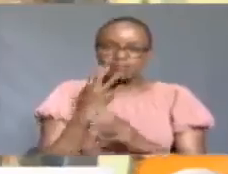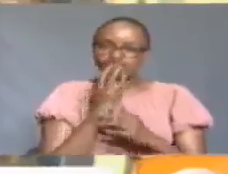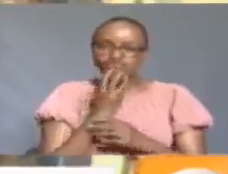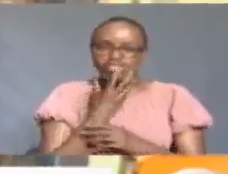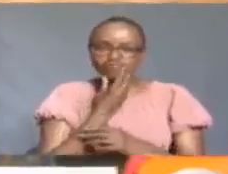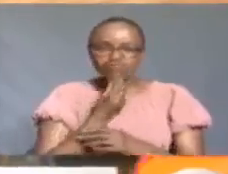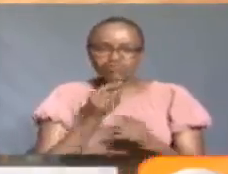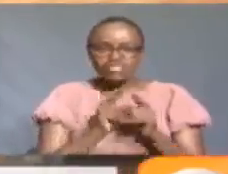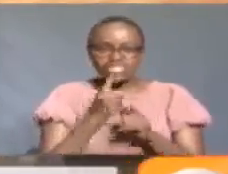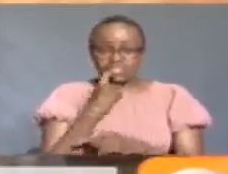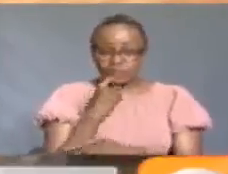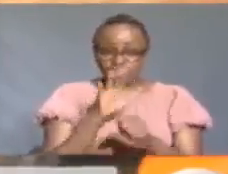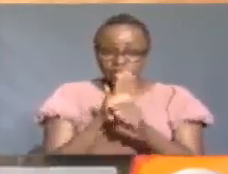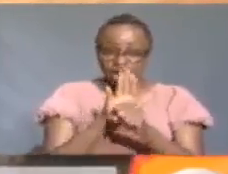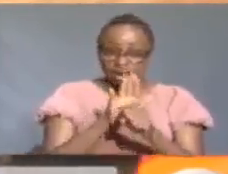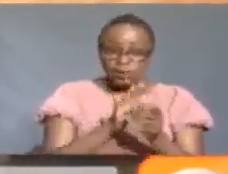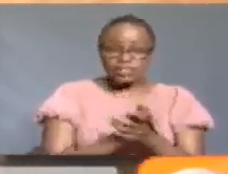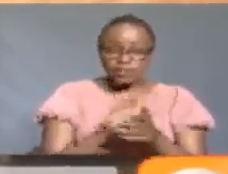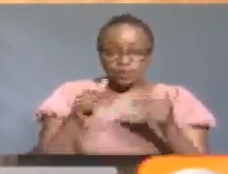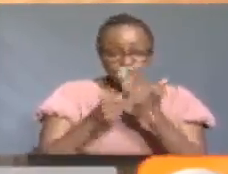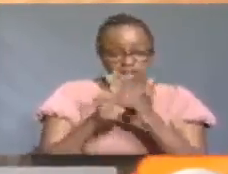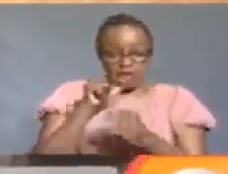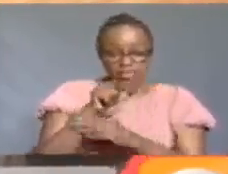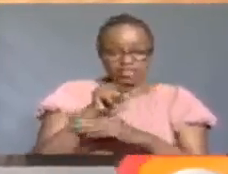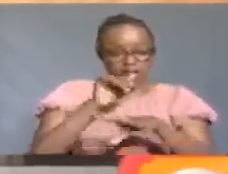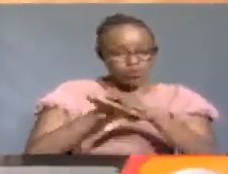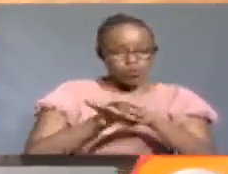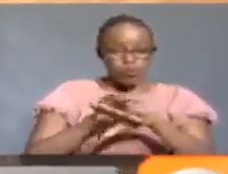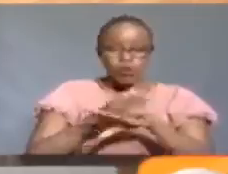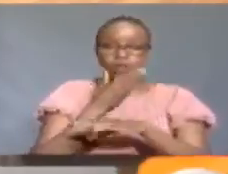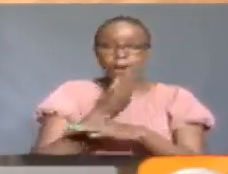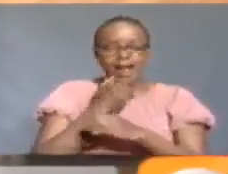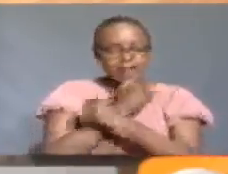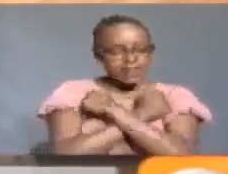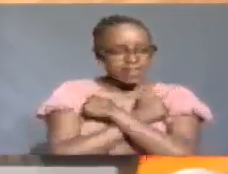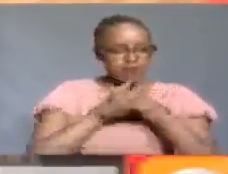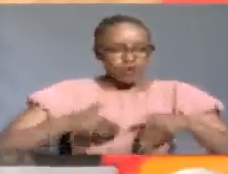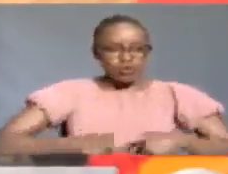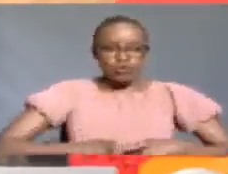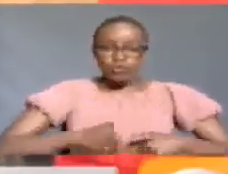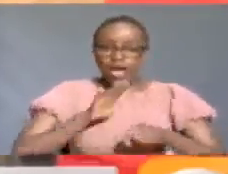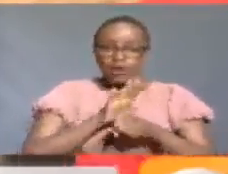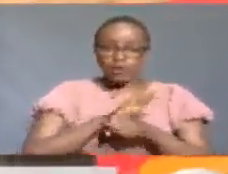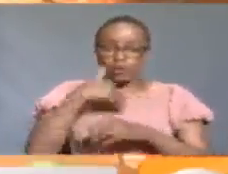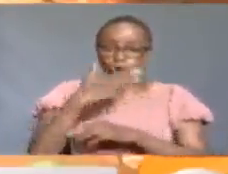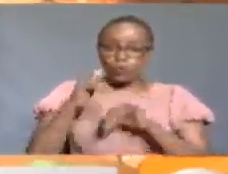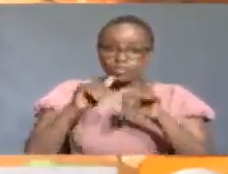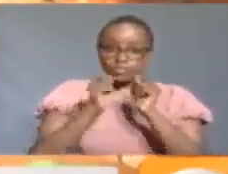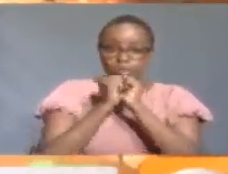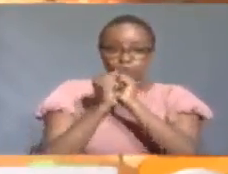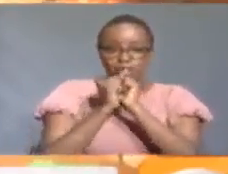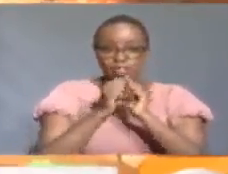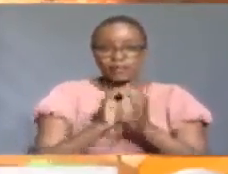watu namuita hivyo. Na sana sana ni mtu mzuri, anapenda vijana sana sana, tunakaanga nao.